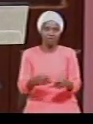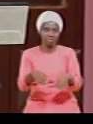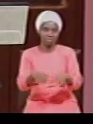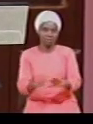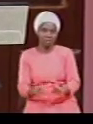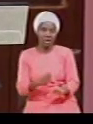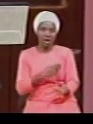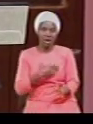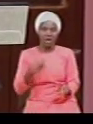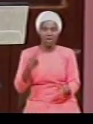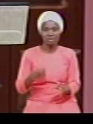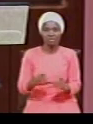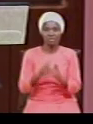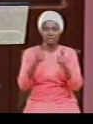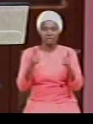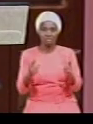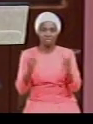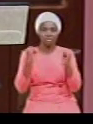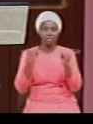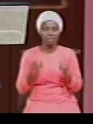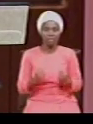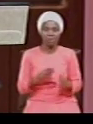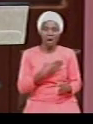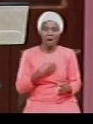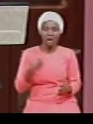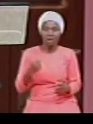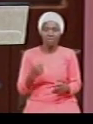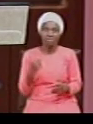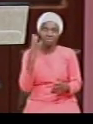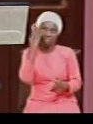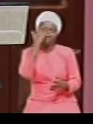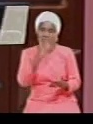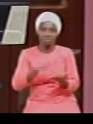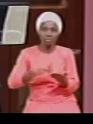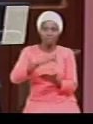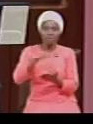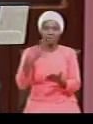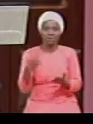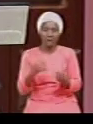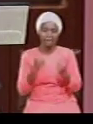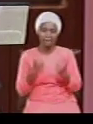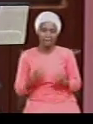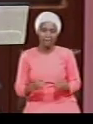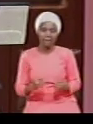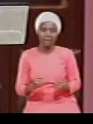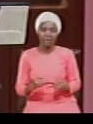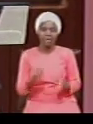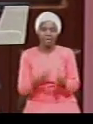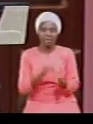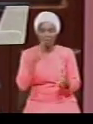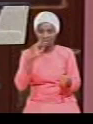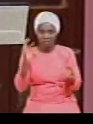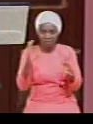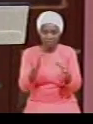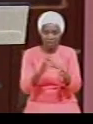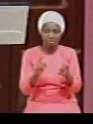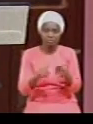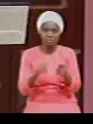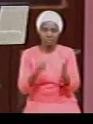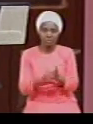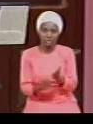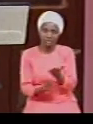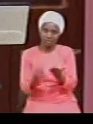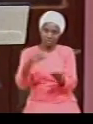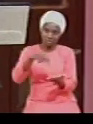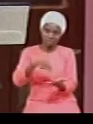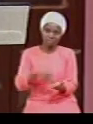the great power and the glory and the majesty attached to that